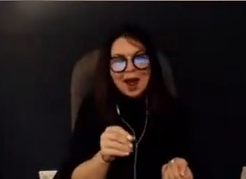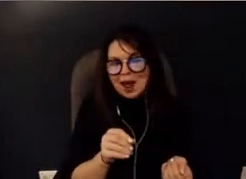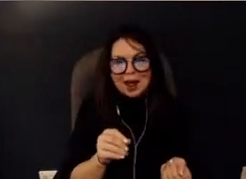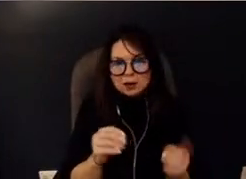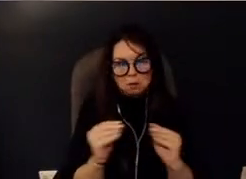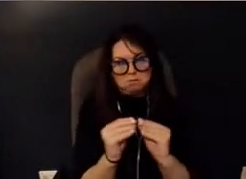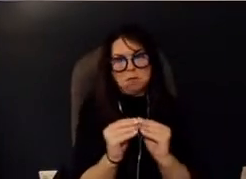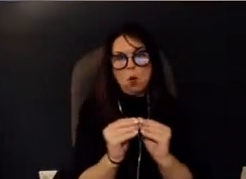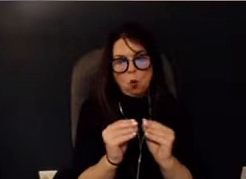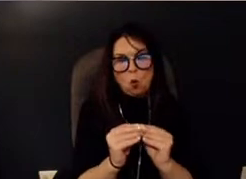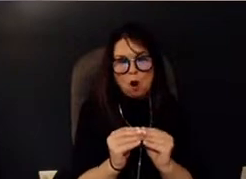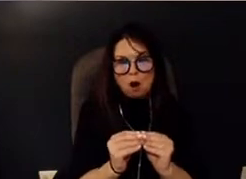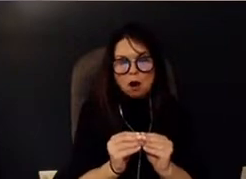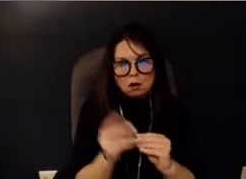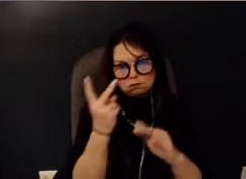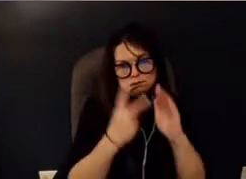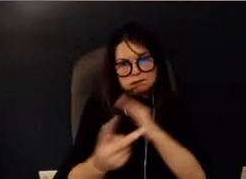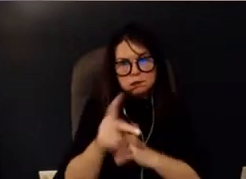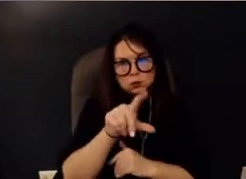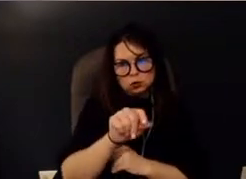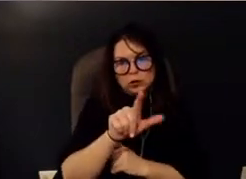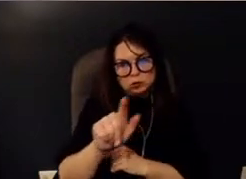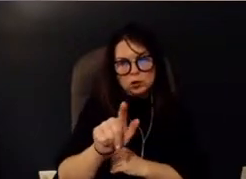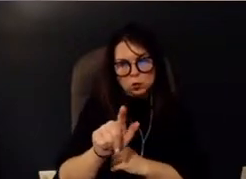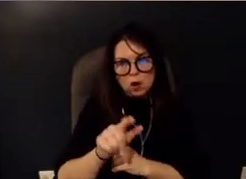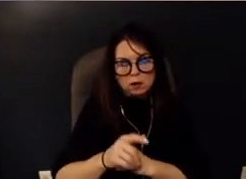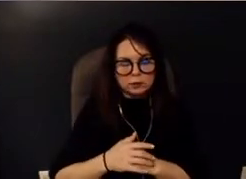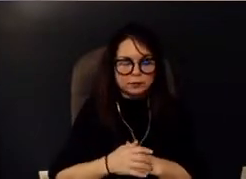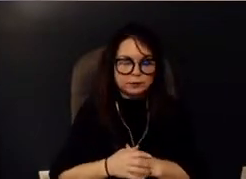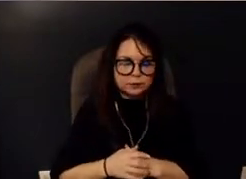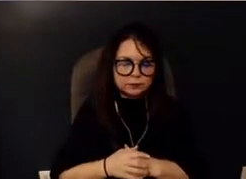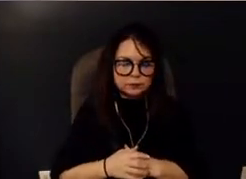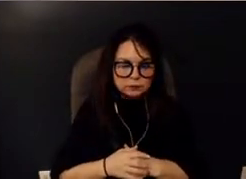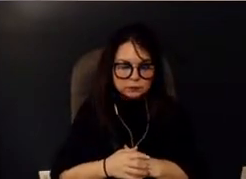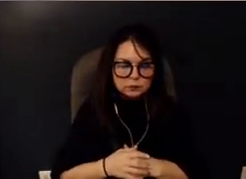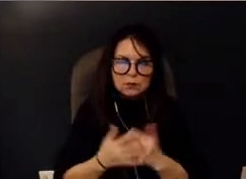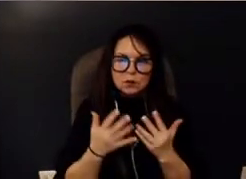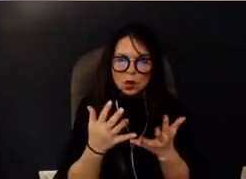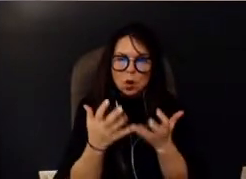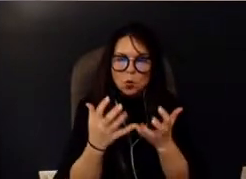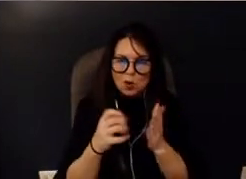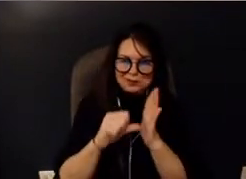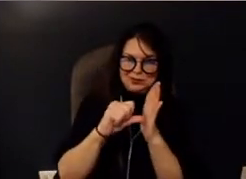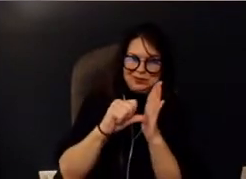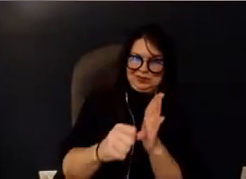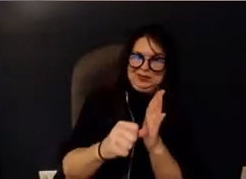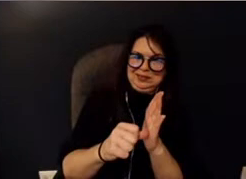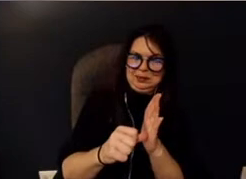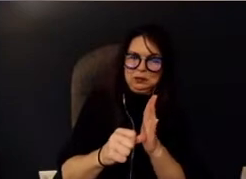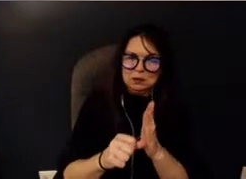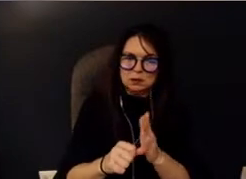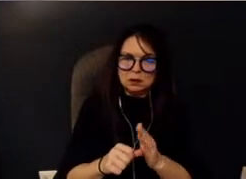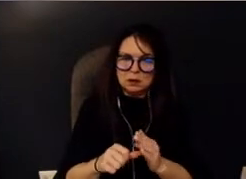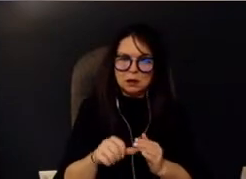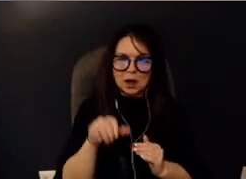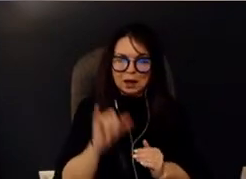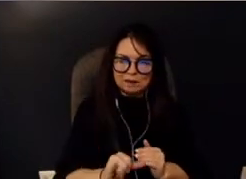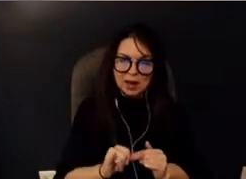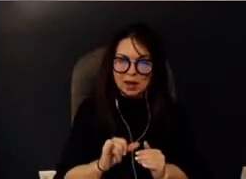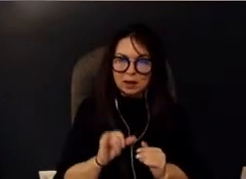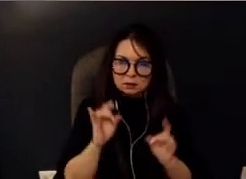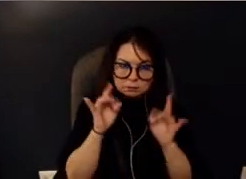So I think that just to underscore the severity, the city took action to even